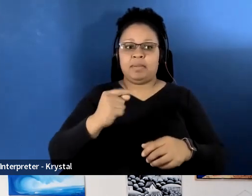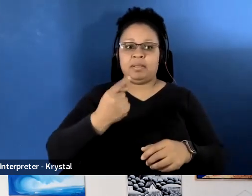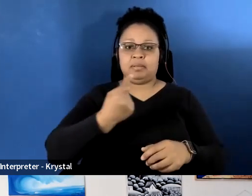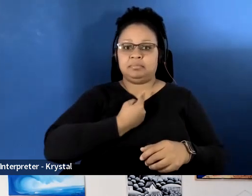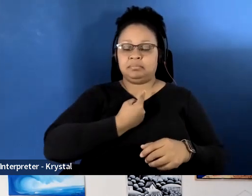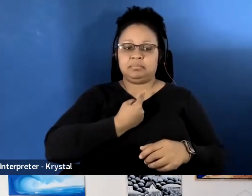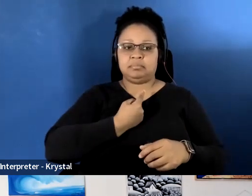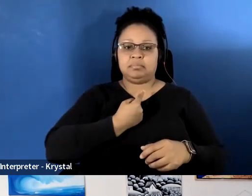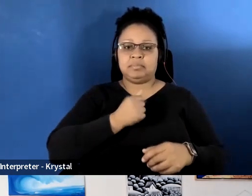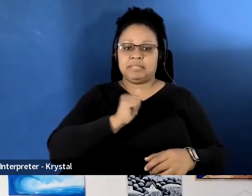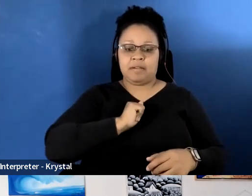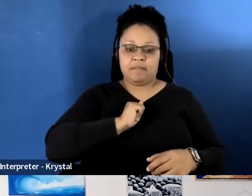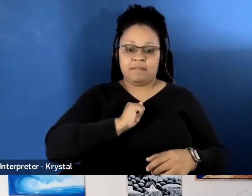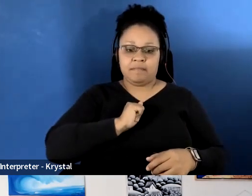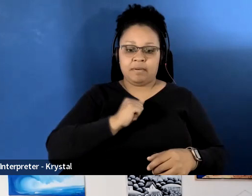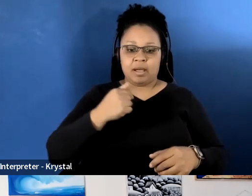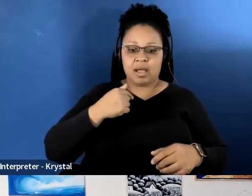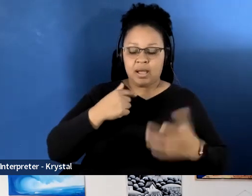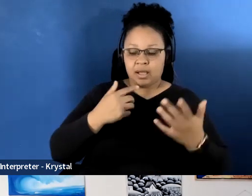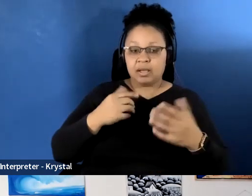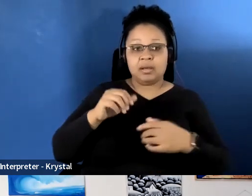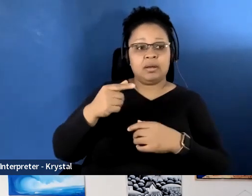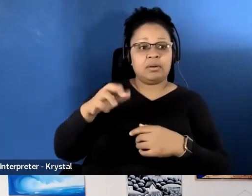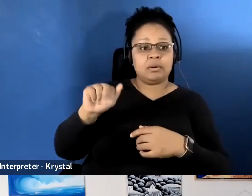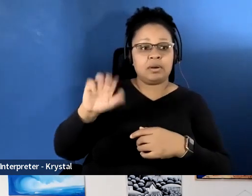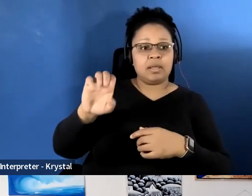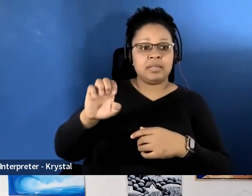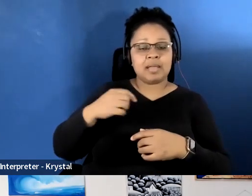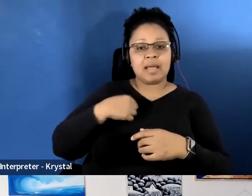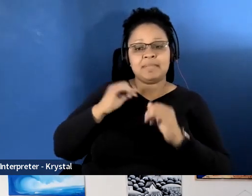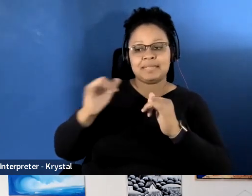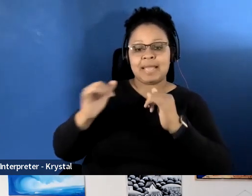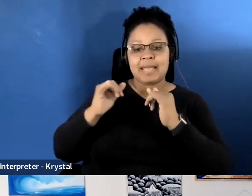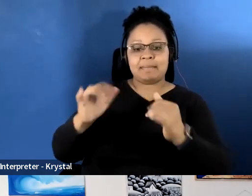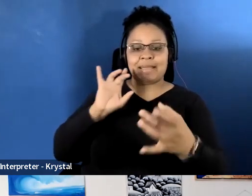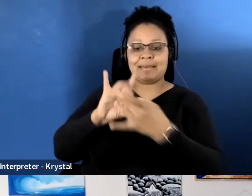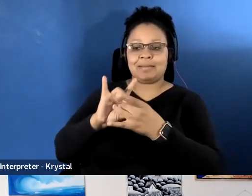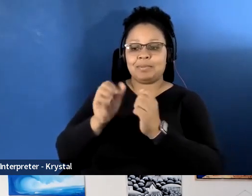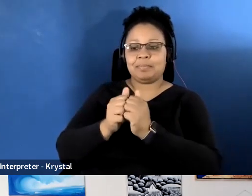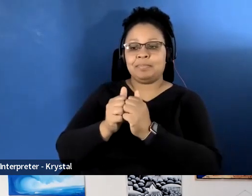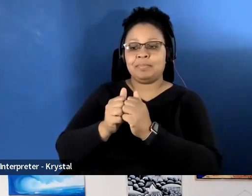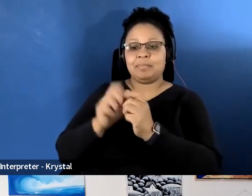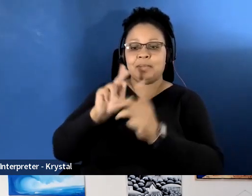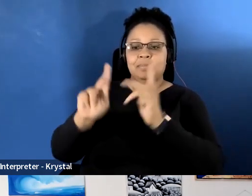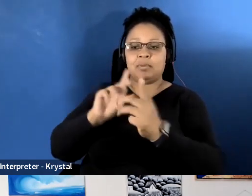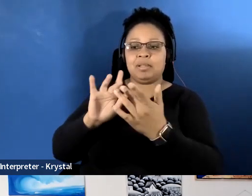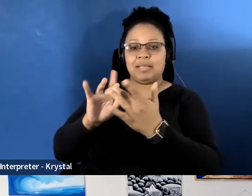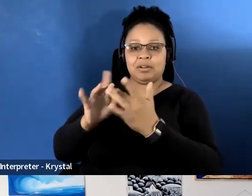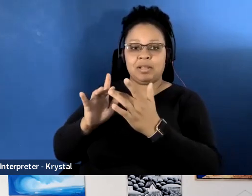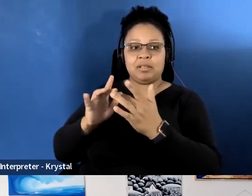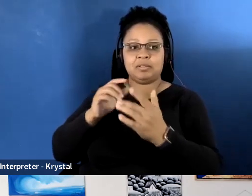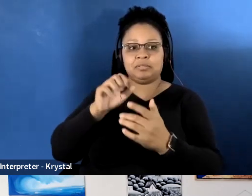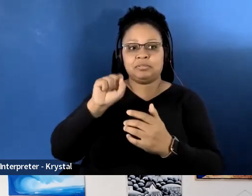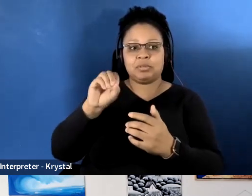that exact problem, and so I connect with people online to not be by myself. My name